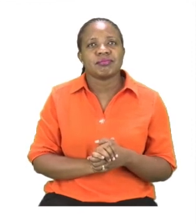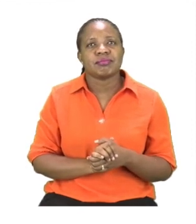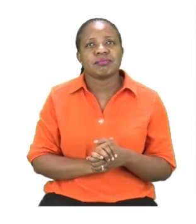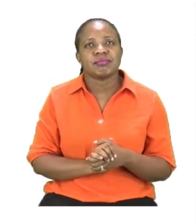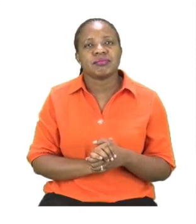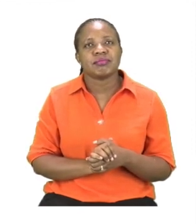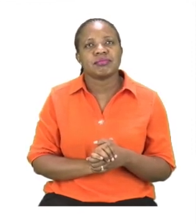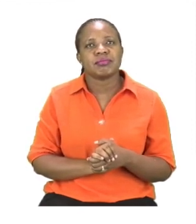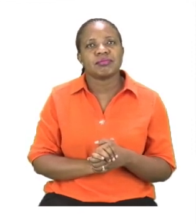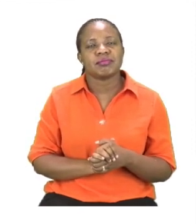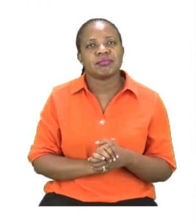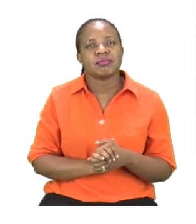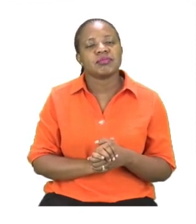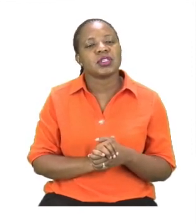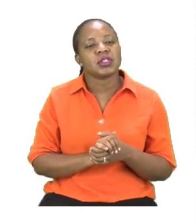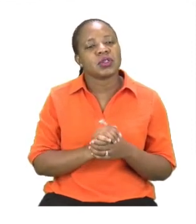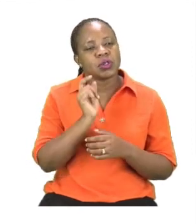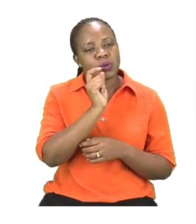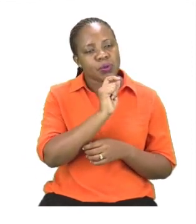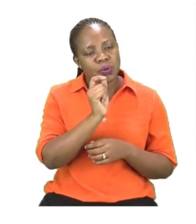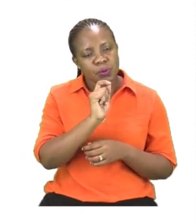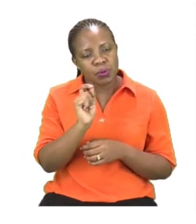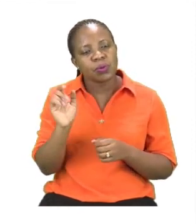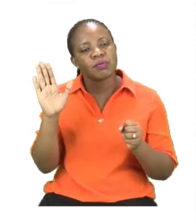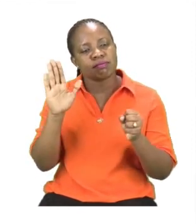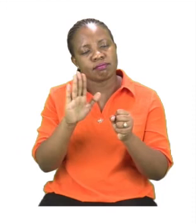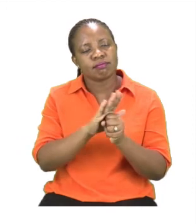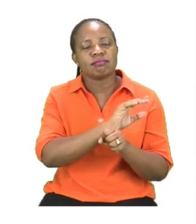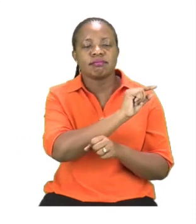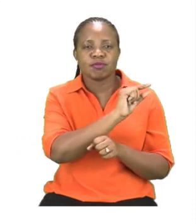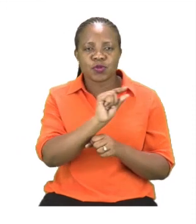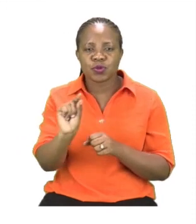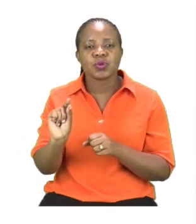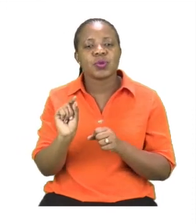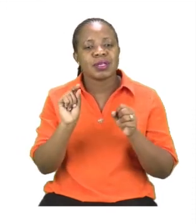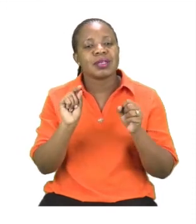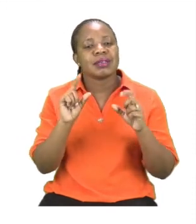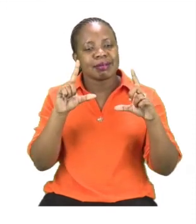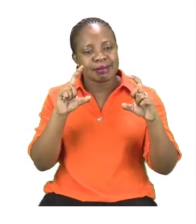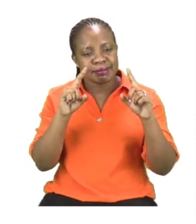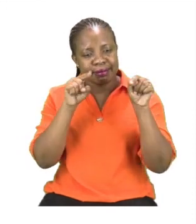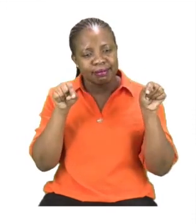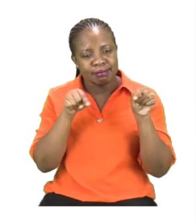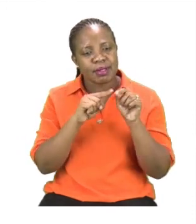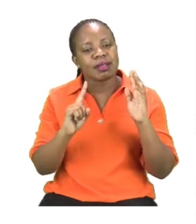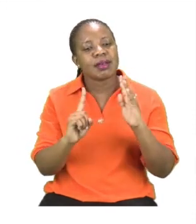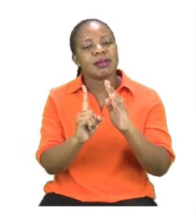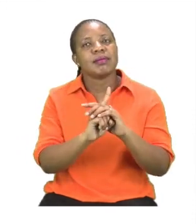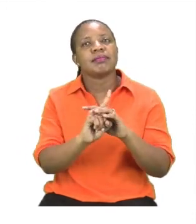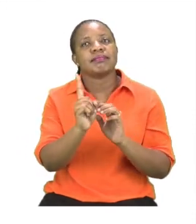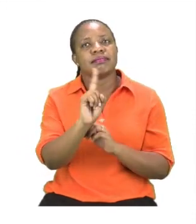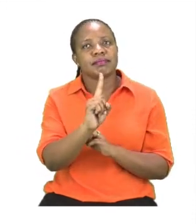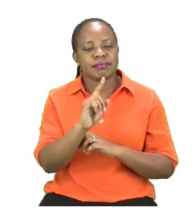sentence by saying what is happening in the picture. For example,